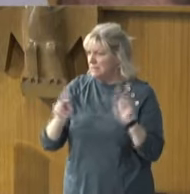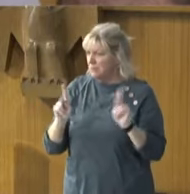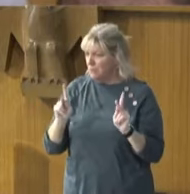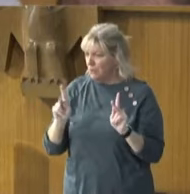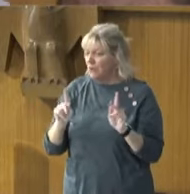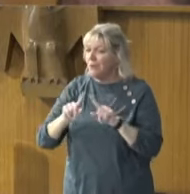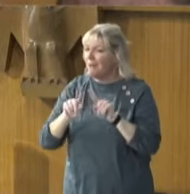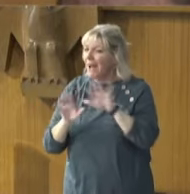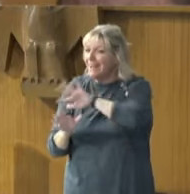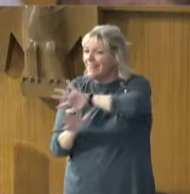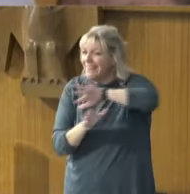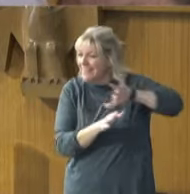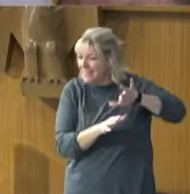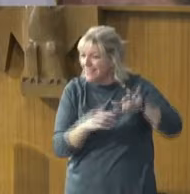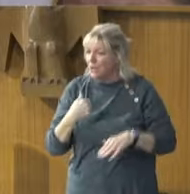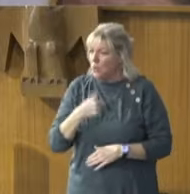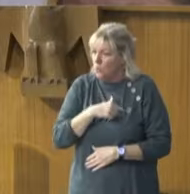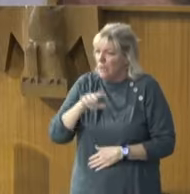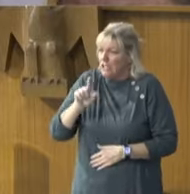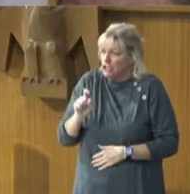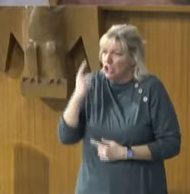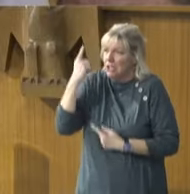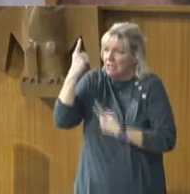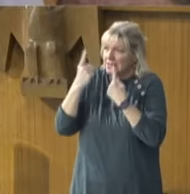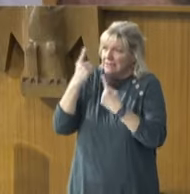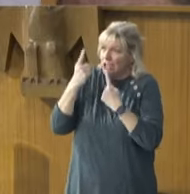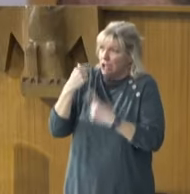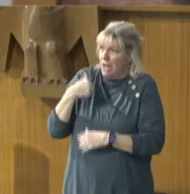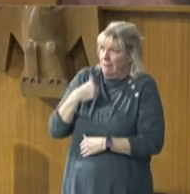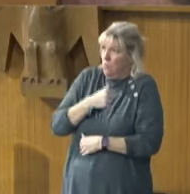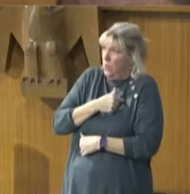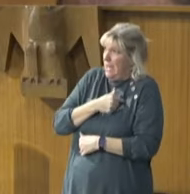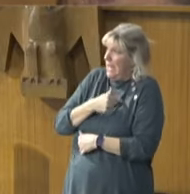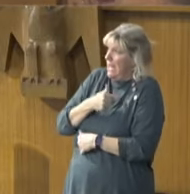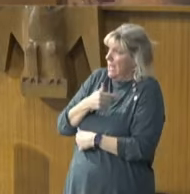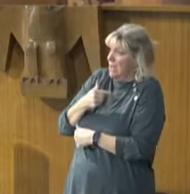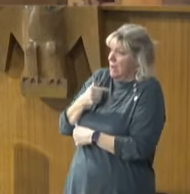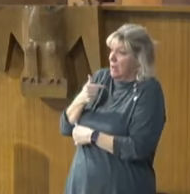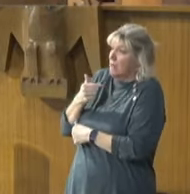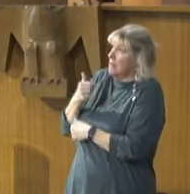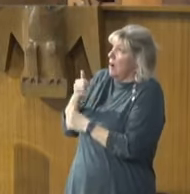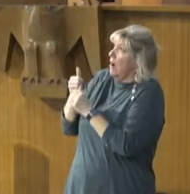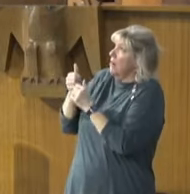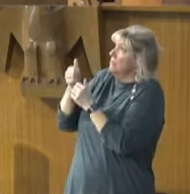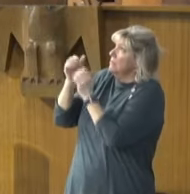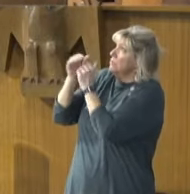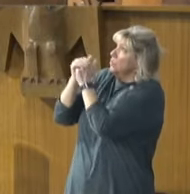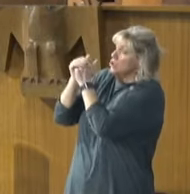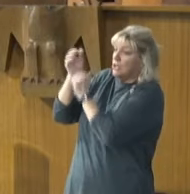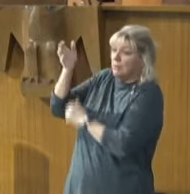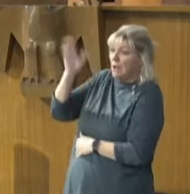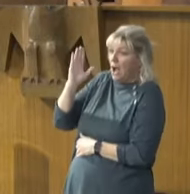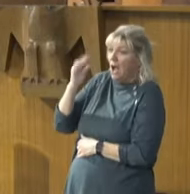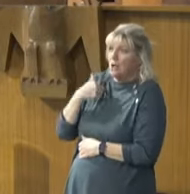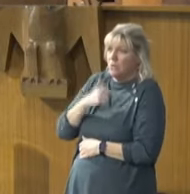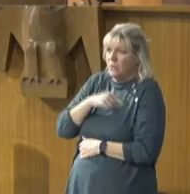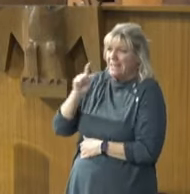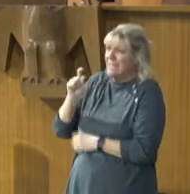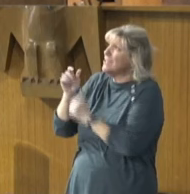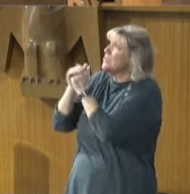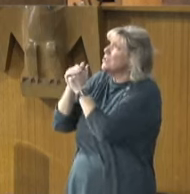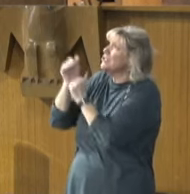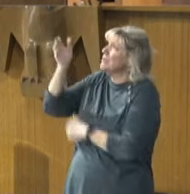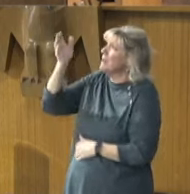we are on God's side. When I mentioned that we need to be prophetic, not partisan, to be partisan,